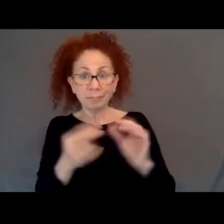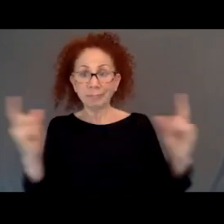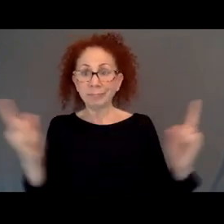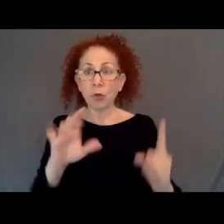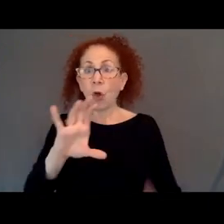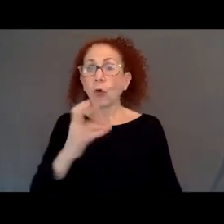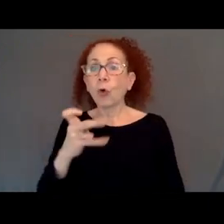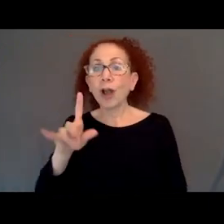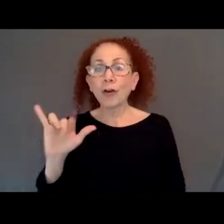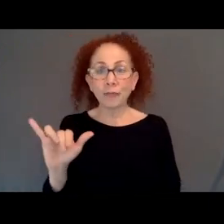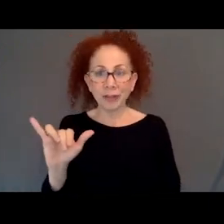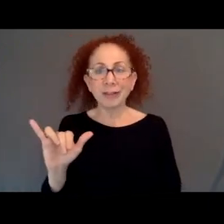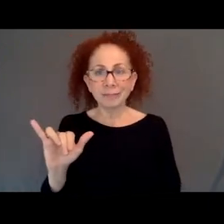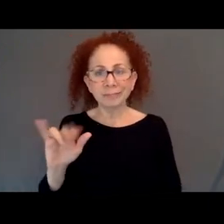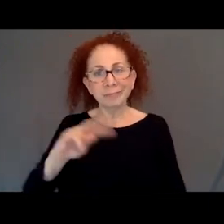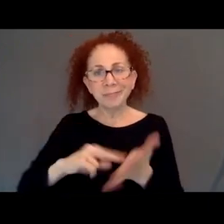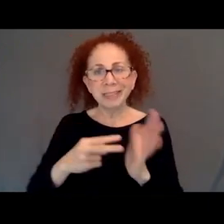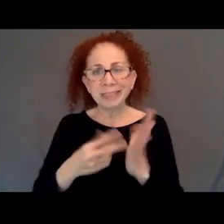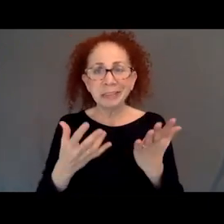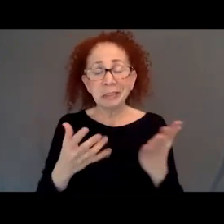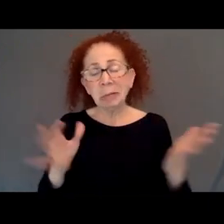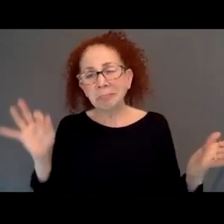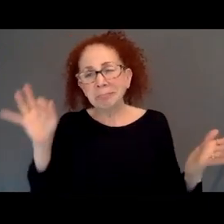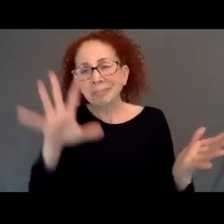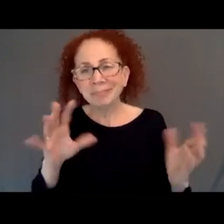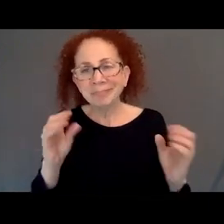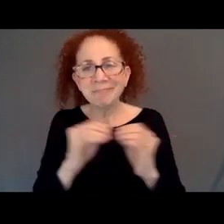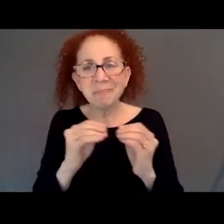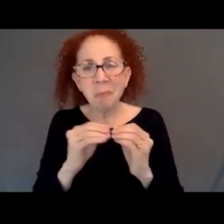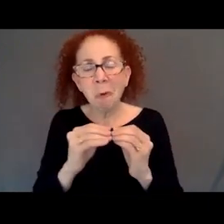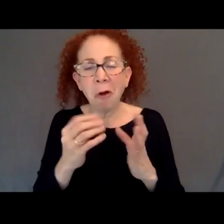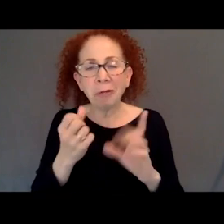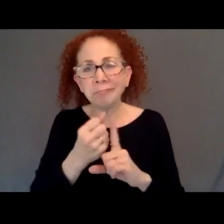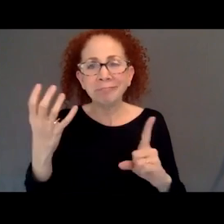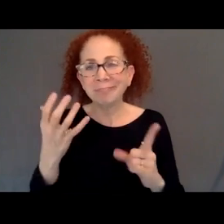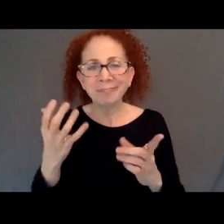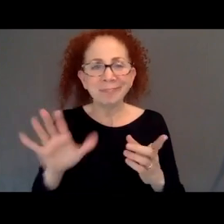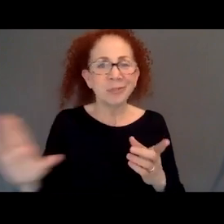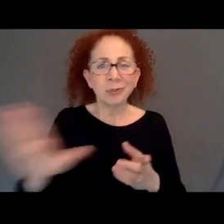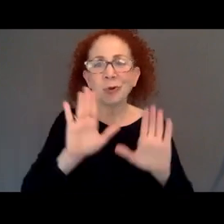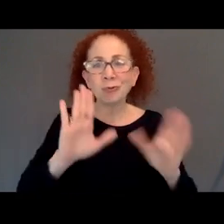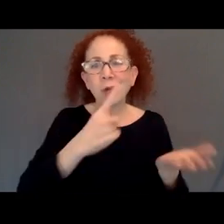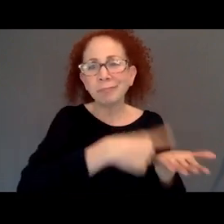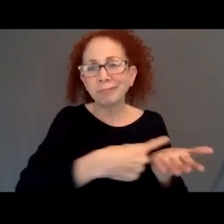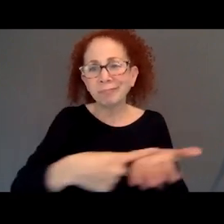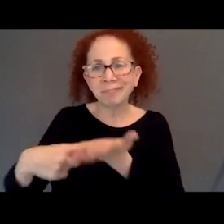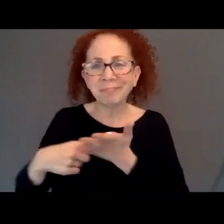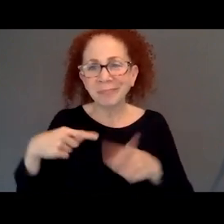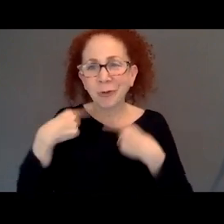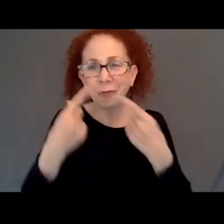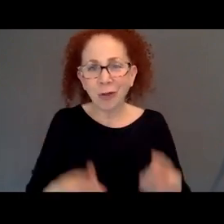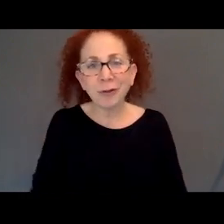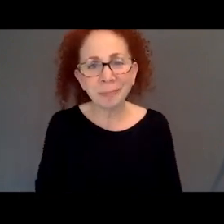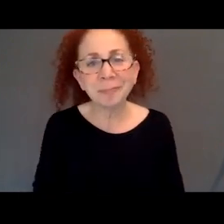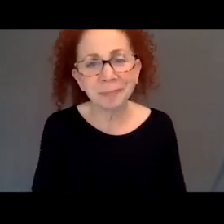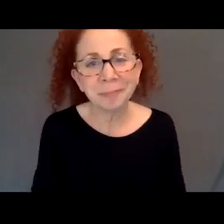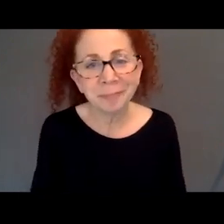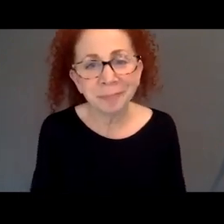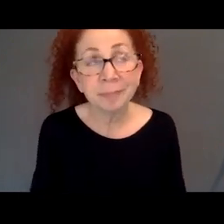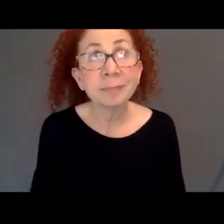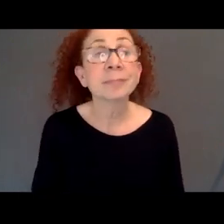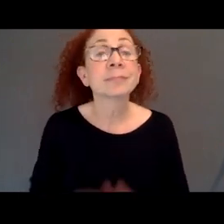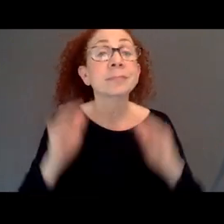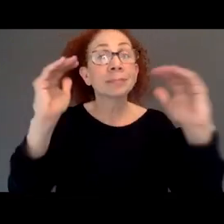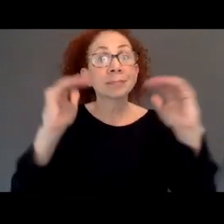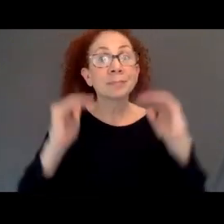So that's a little bit of just extra stuff to kind of embellish all of the really great things that people have said so far. So I